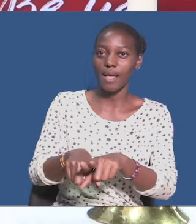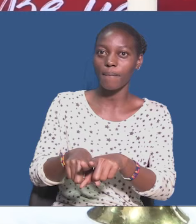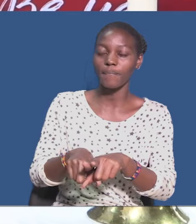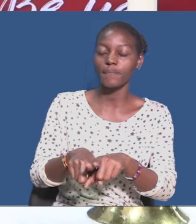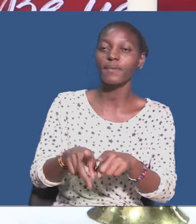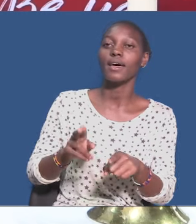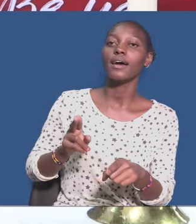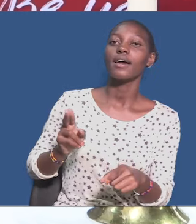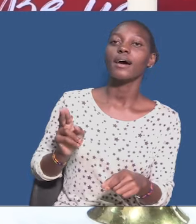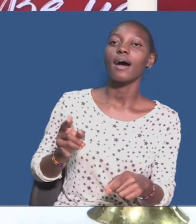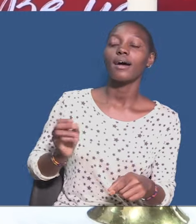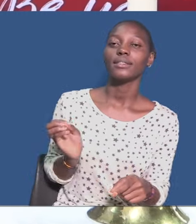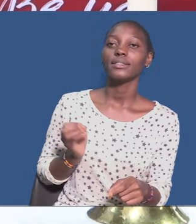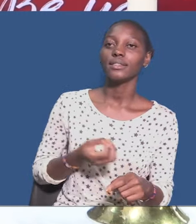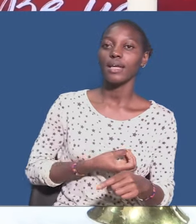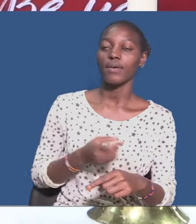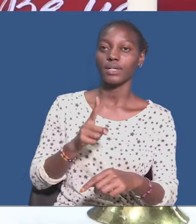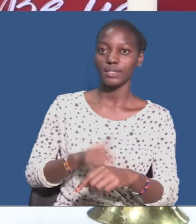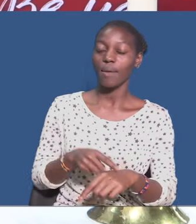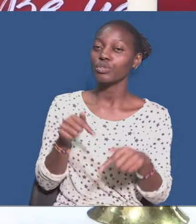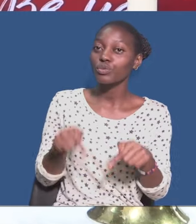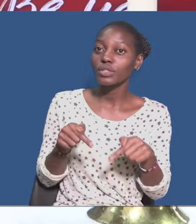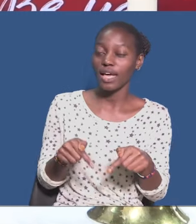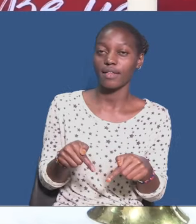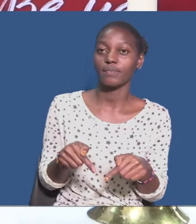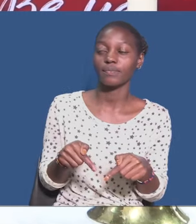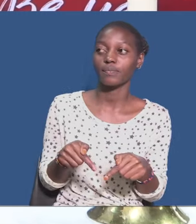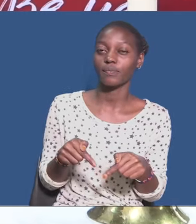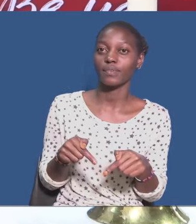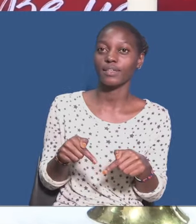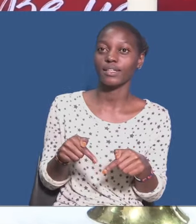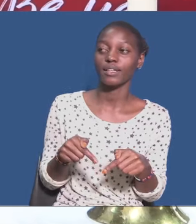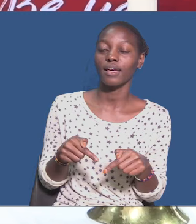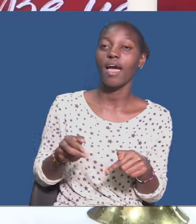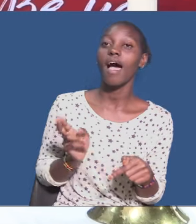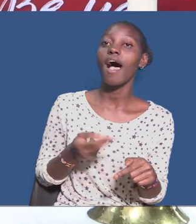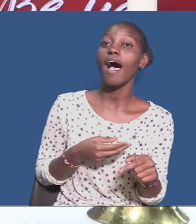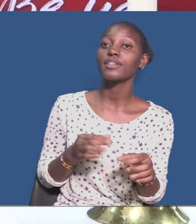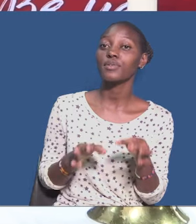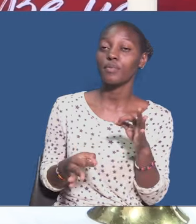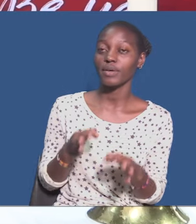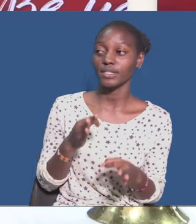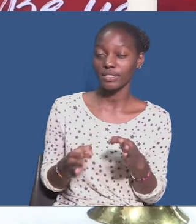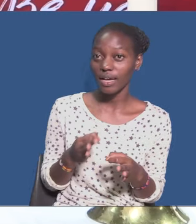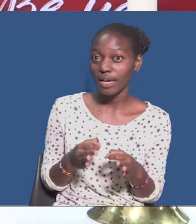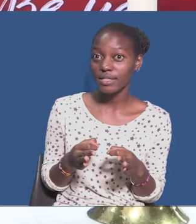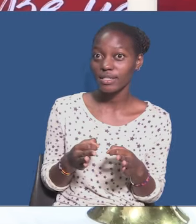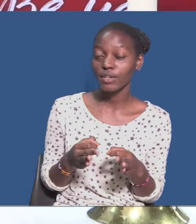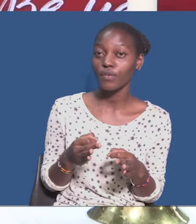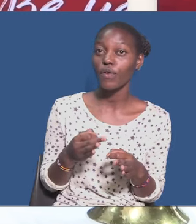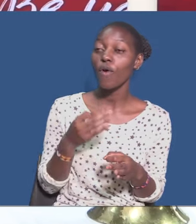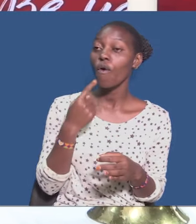our time today. So us to be just and the one who